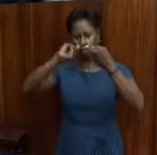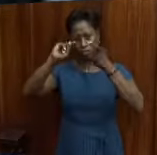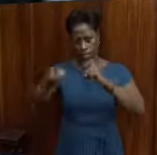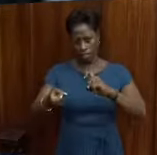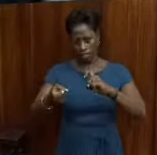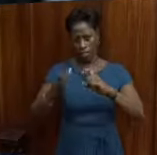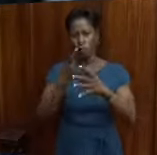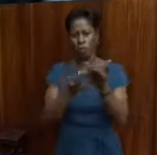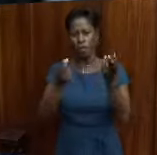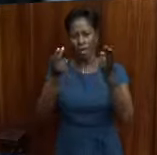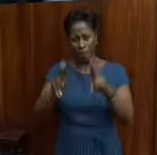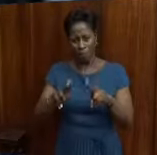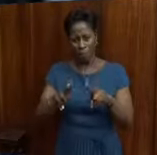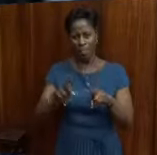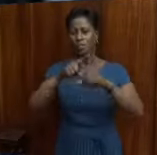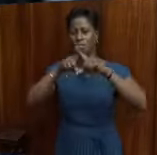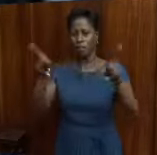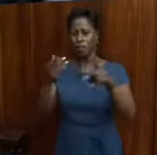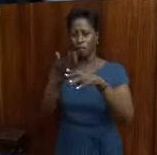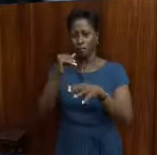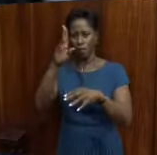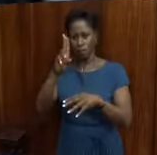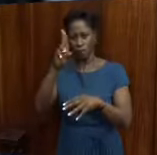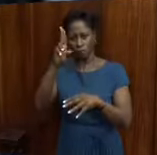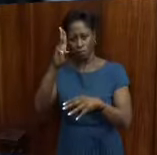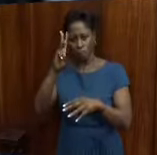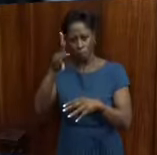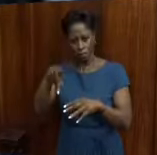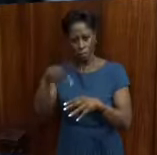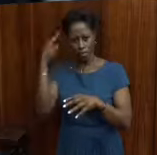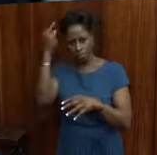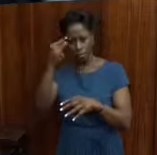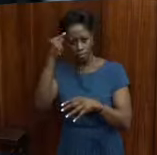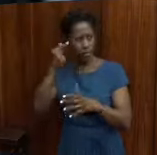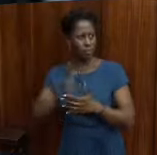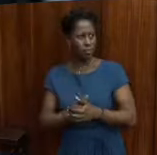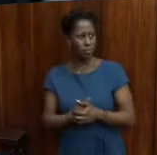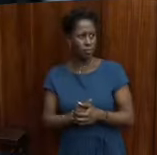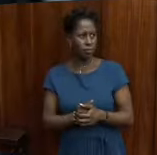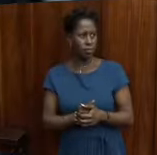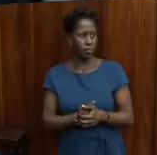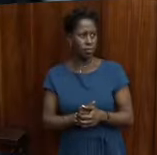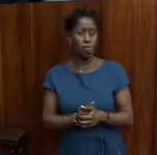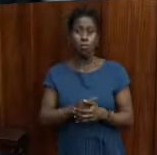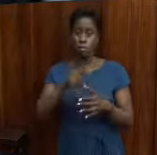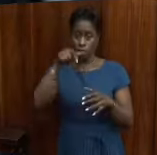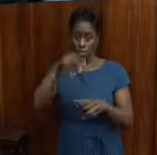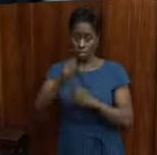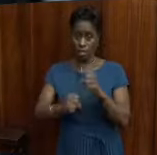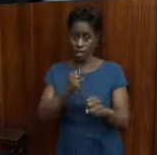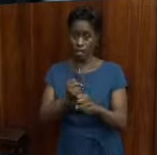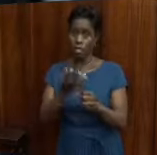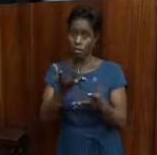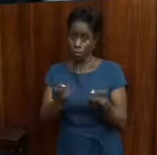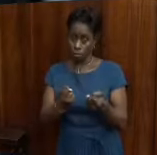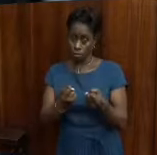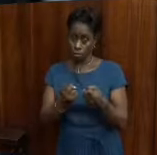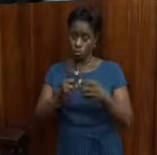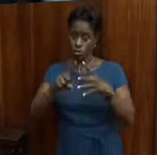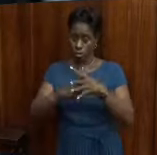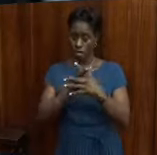administration. Mr. Speaker, in this financial year, we expect to commence work on the construction of the Grosley Police